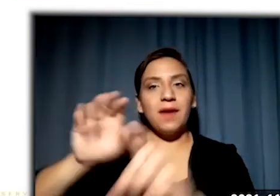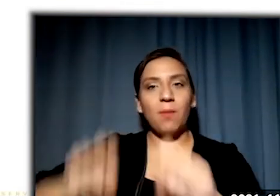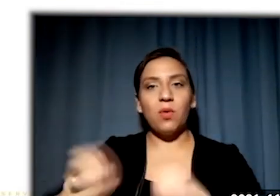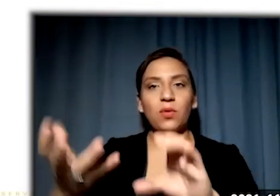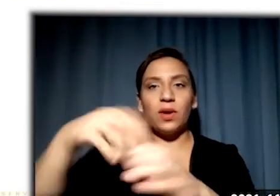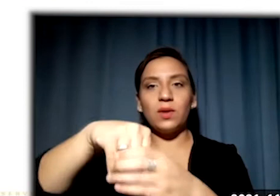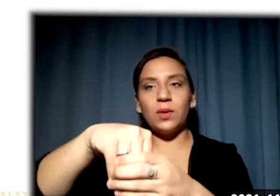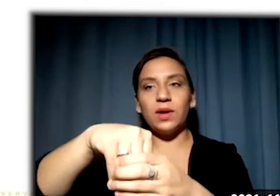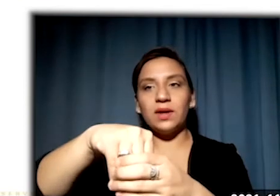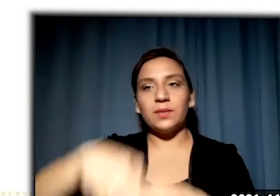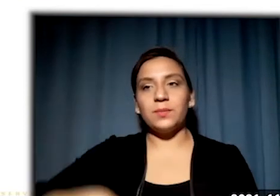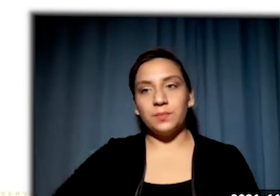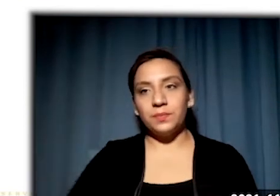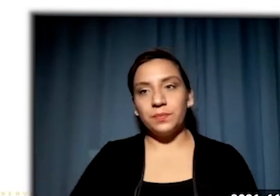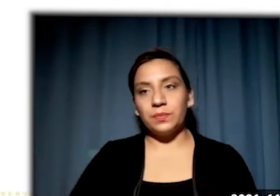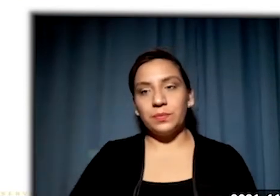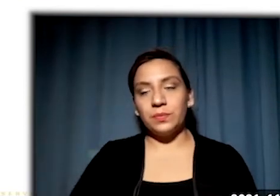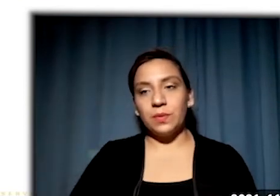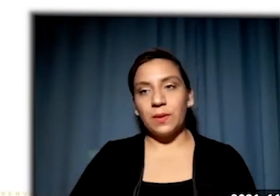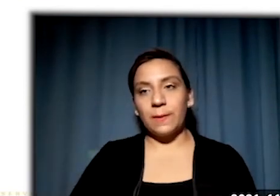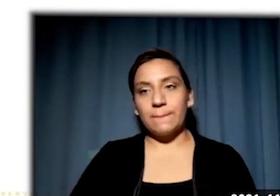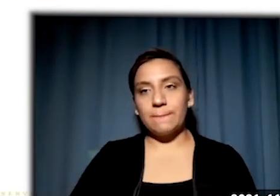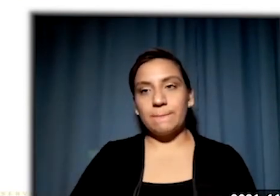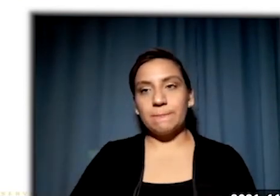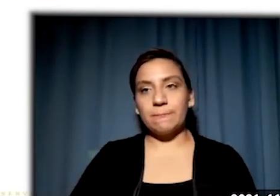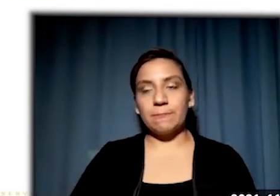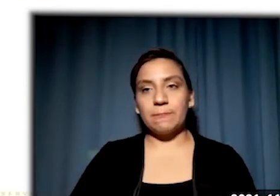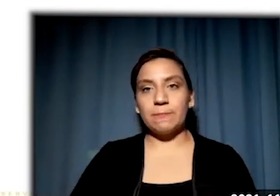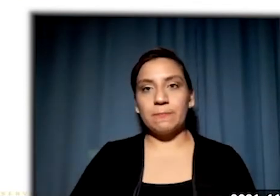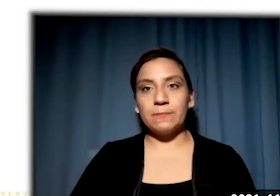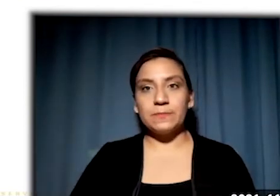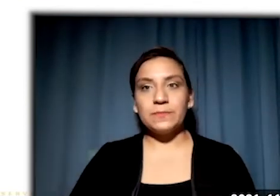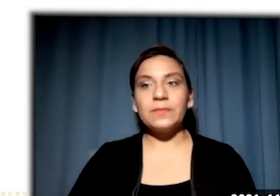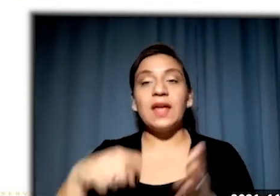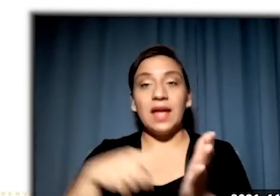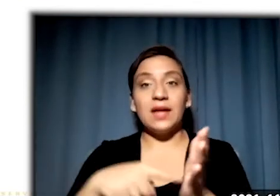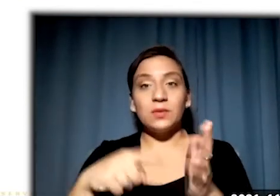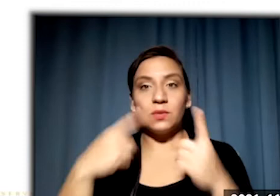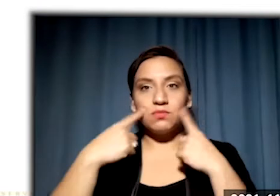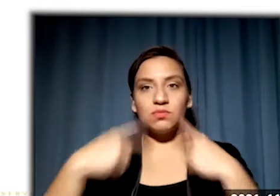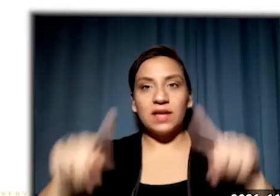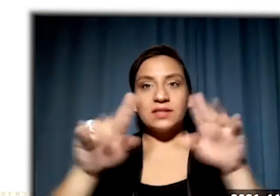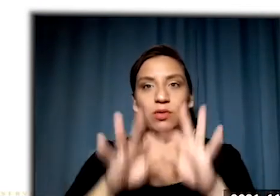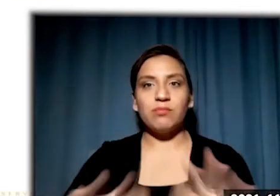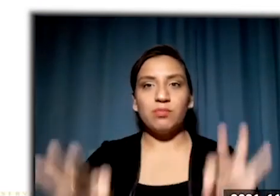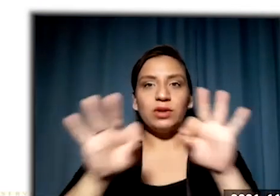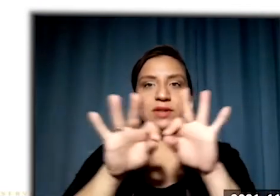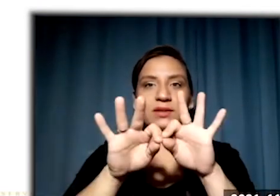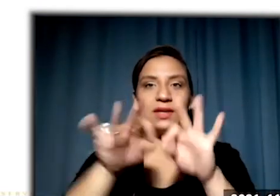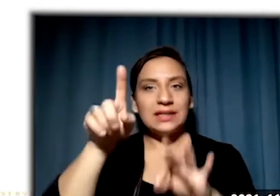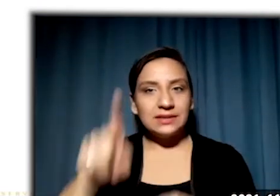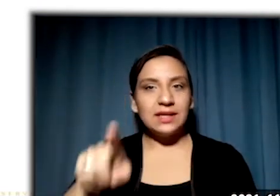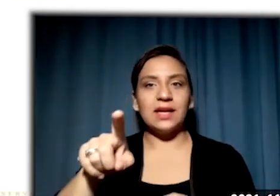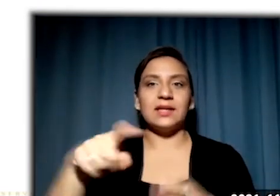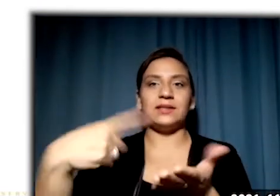an important accomplishment that has to be a part of the discussion in this forum. Without